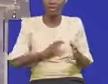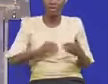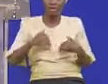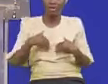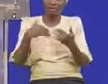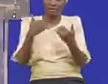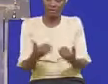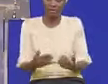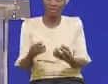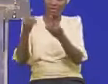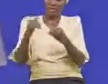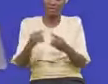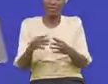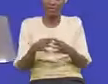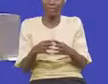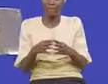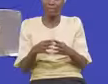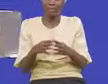Kristo avazon